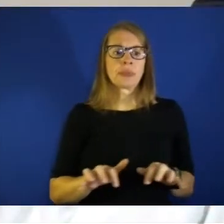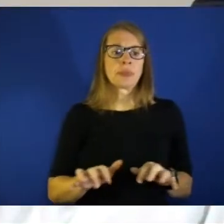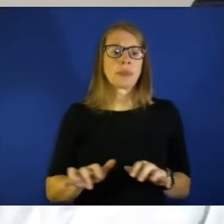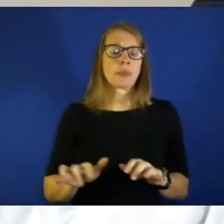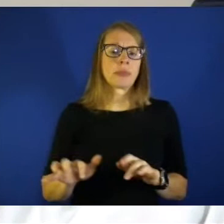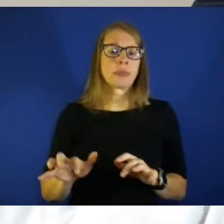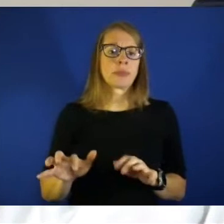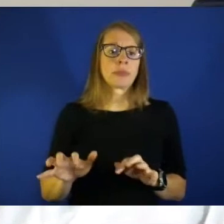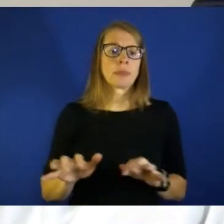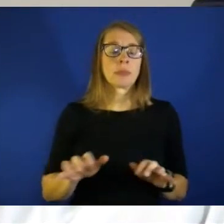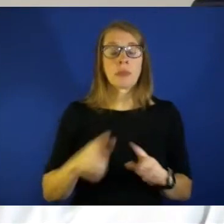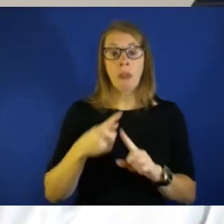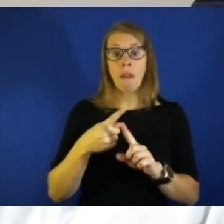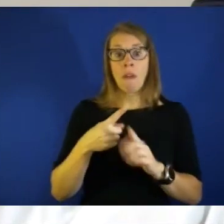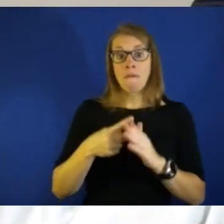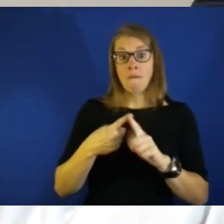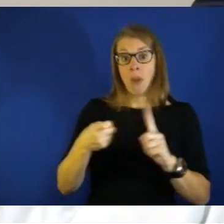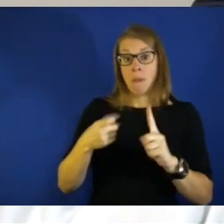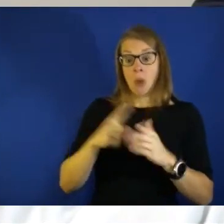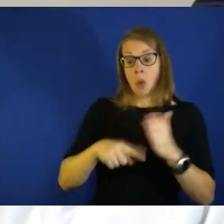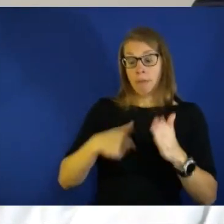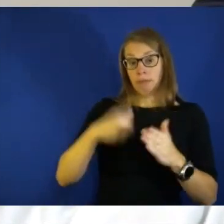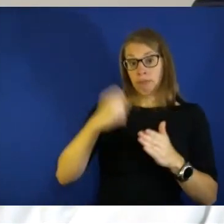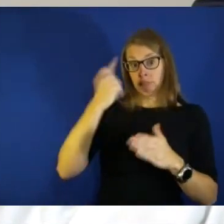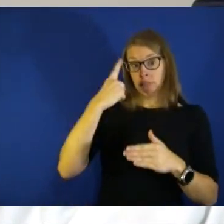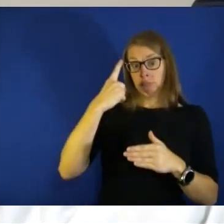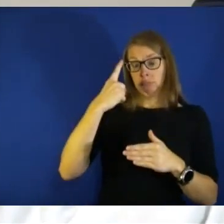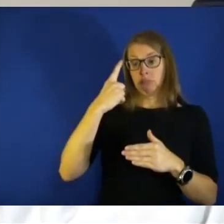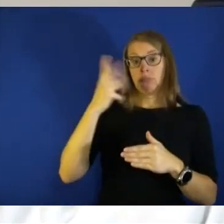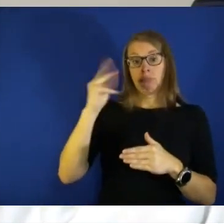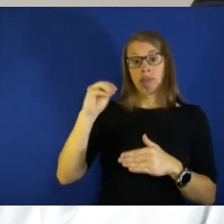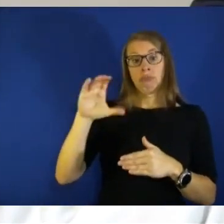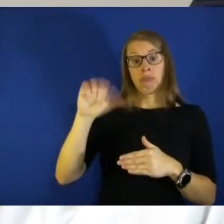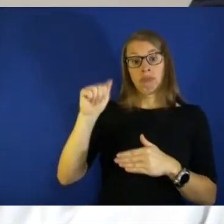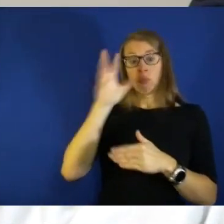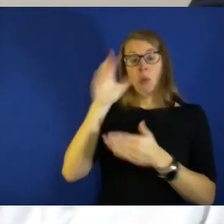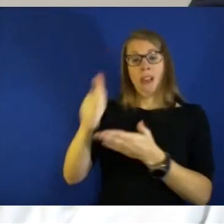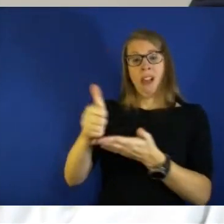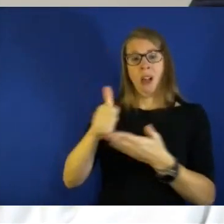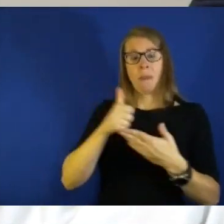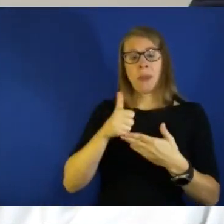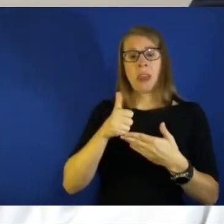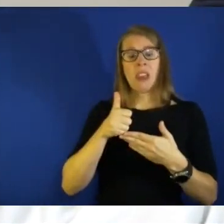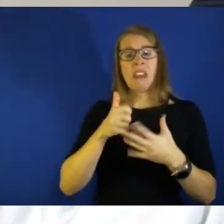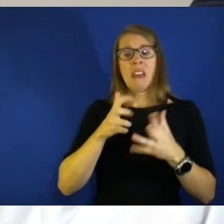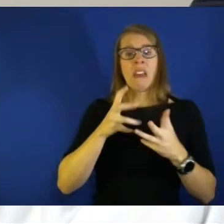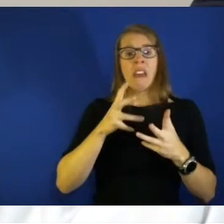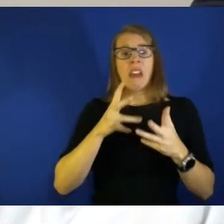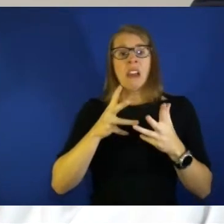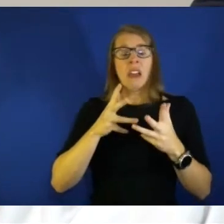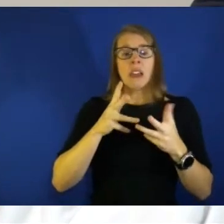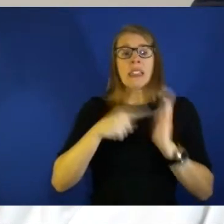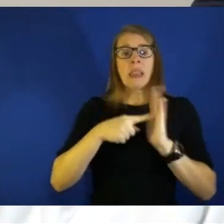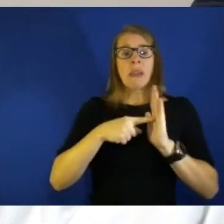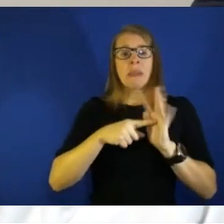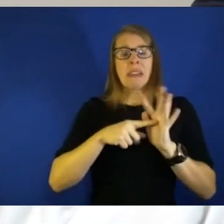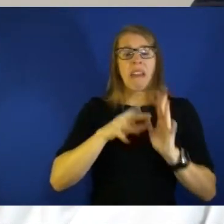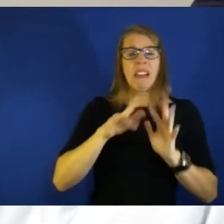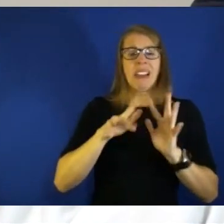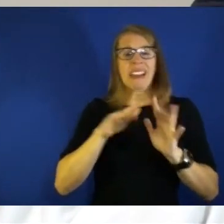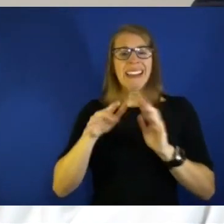From what I understand, it will help smooth out the rocky road to come